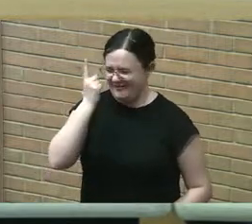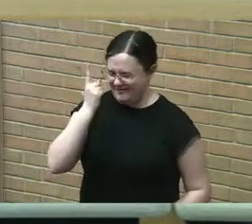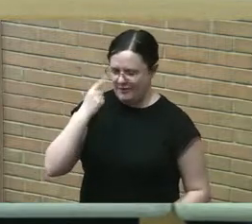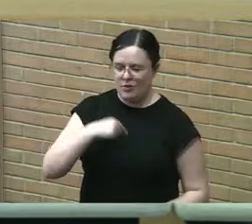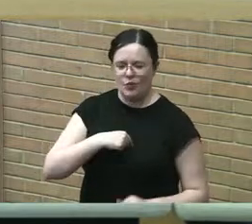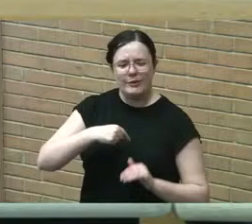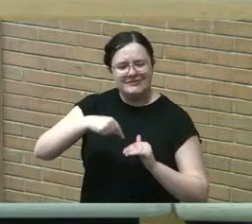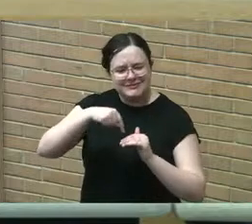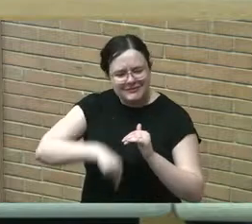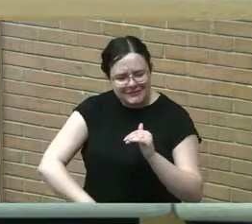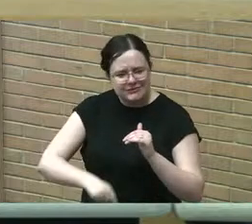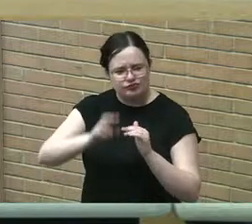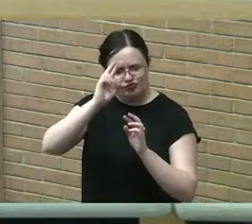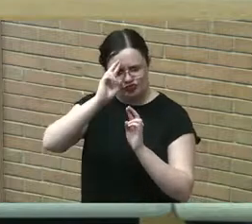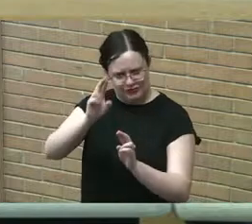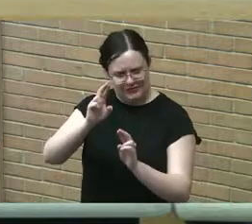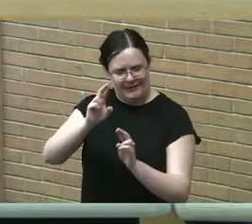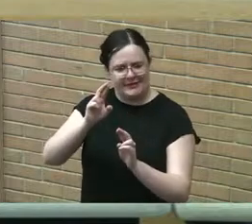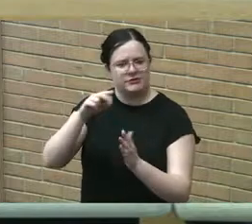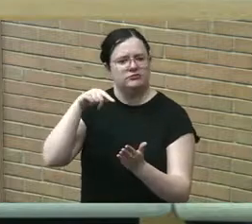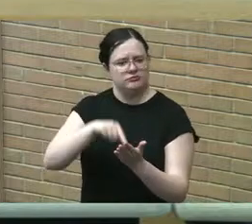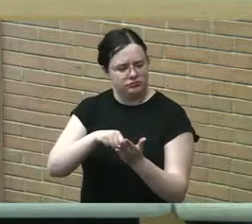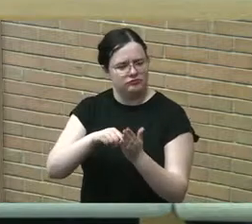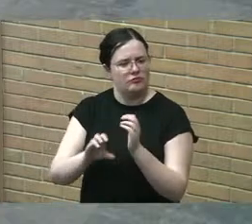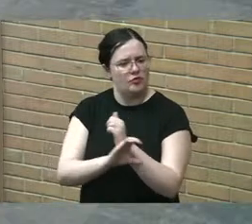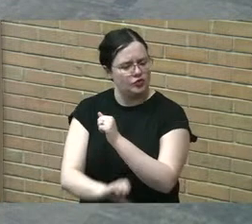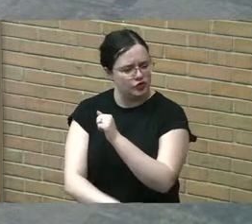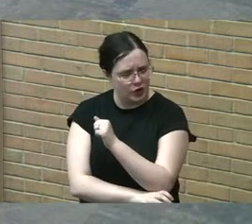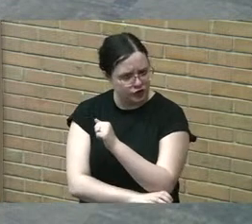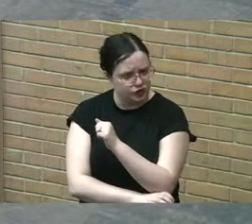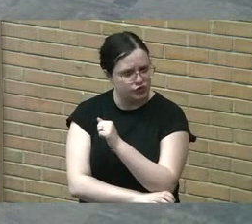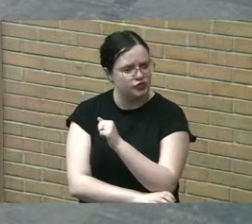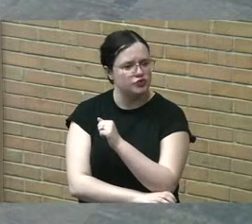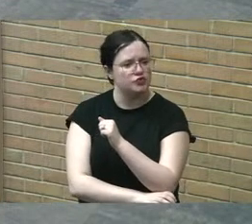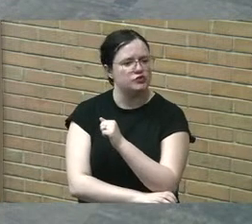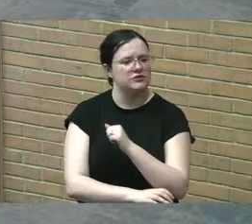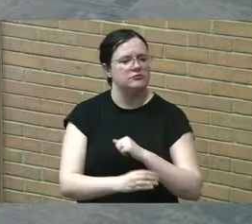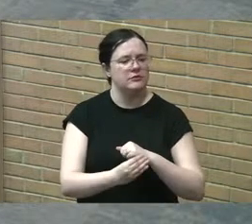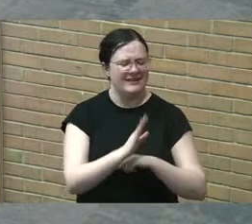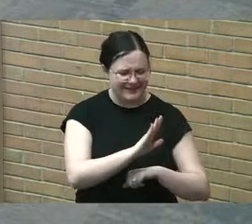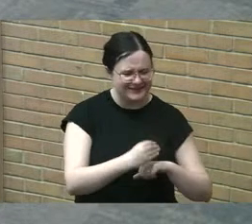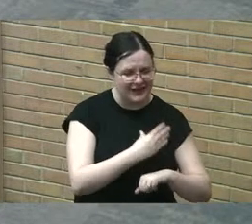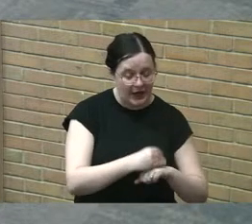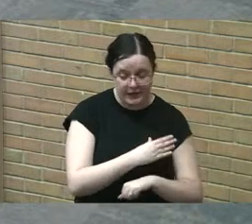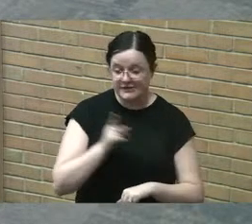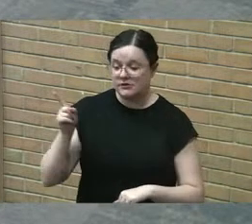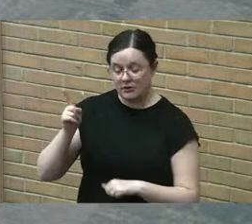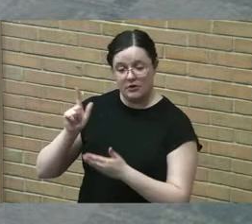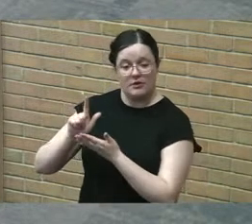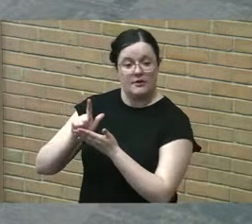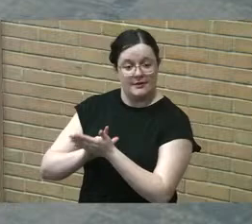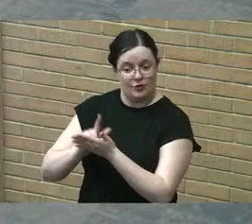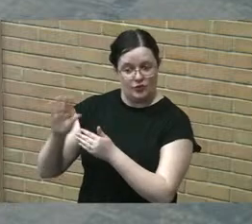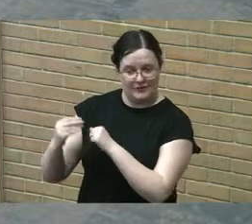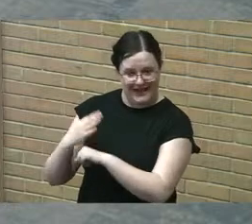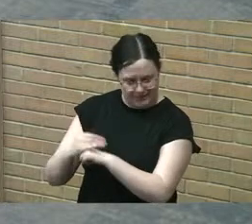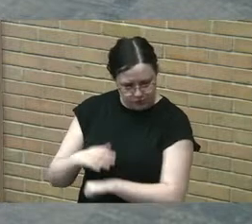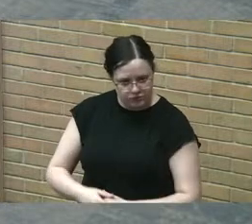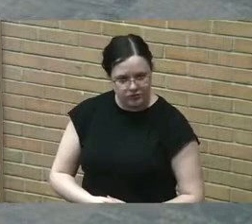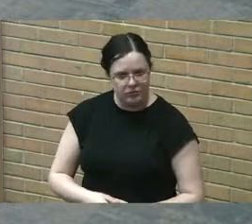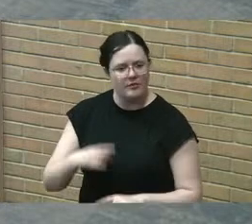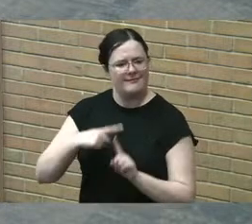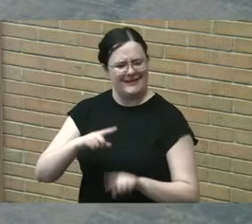for the constitutional and legal guidance from council and from the law enforcement